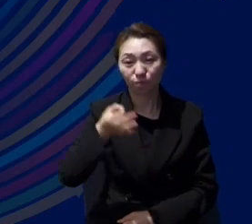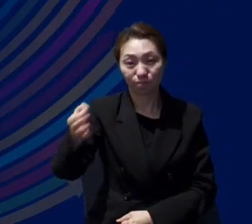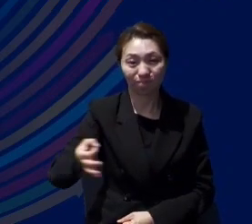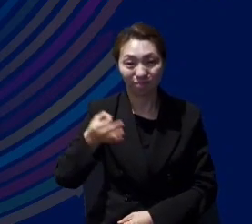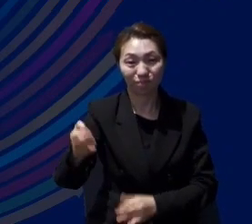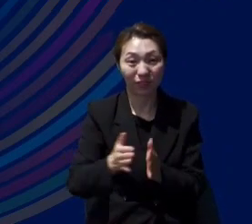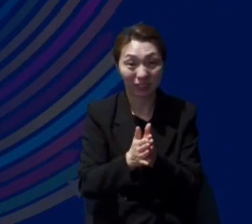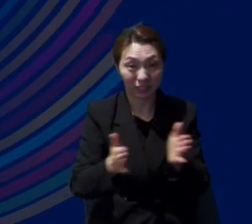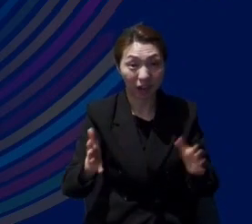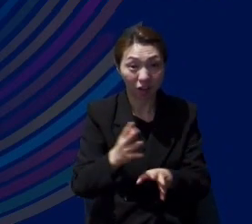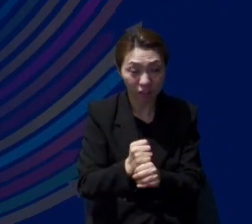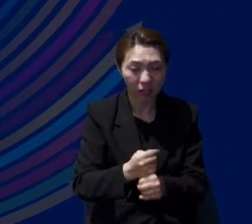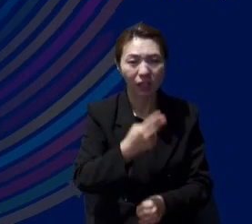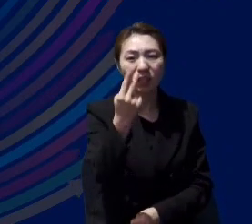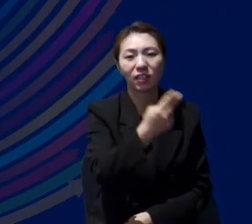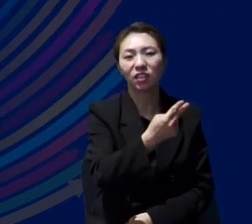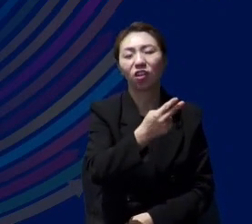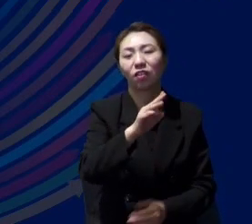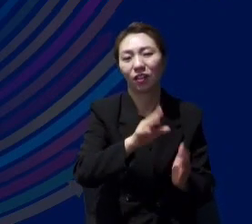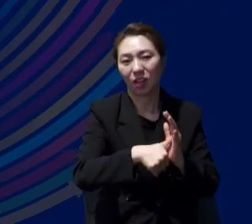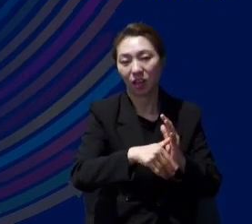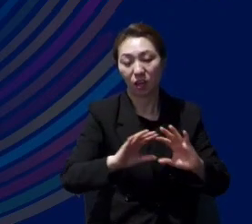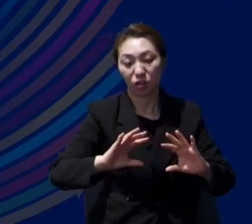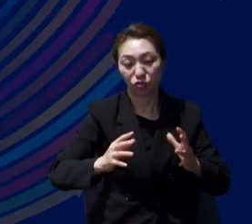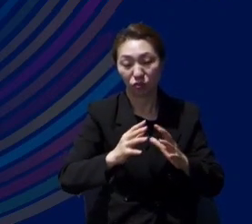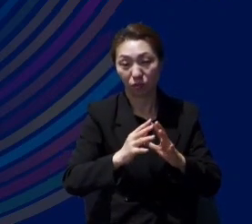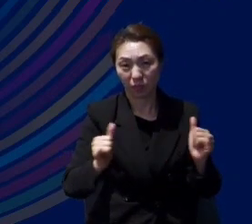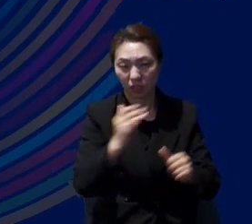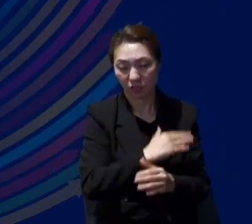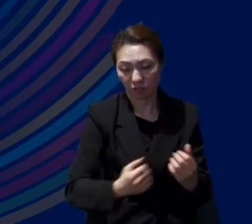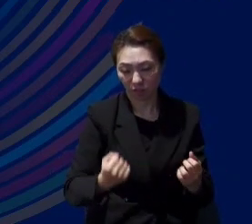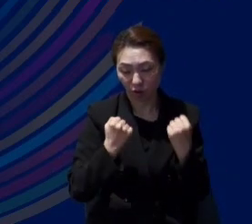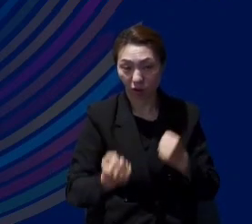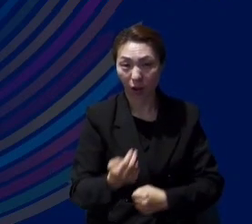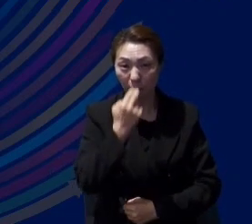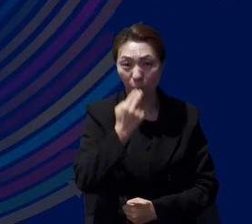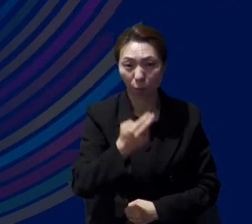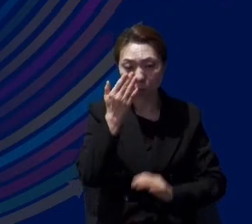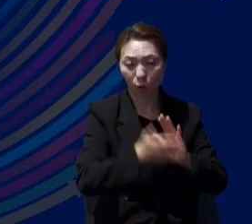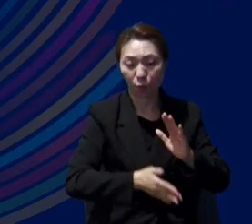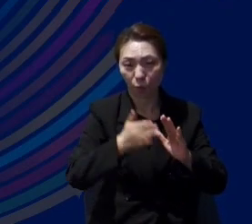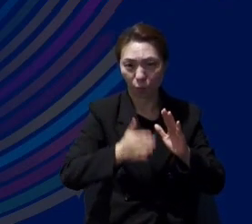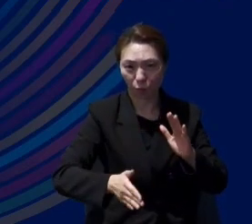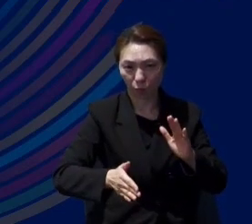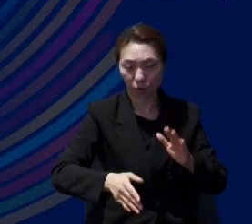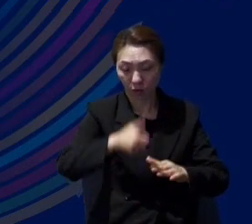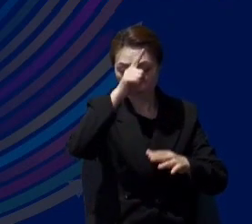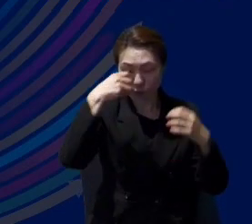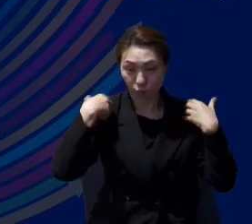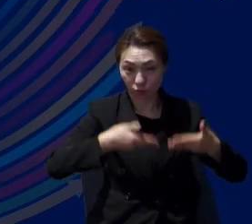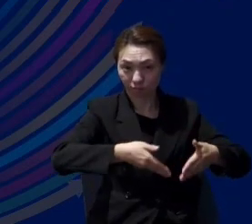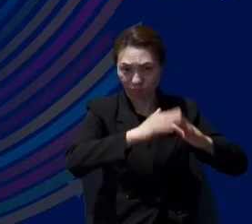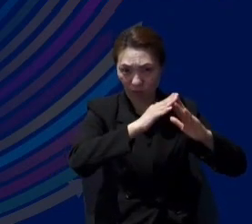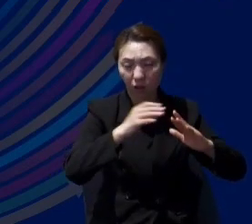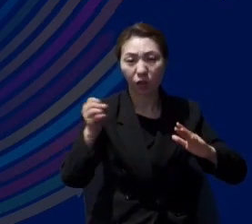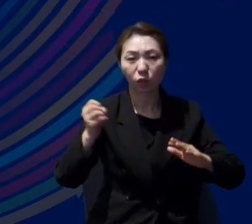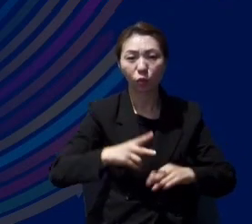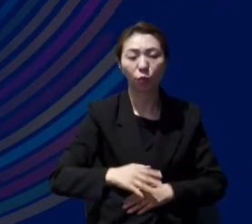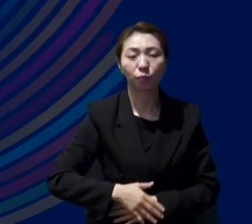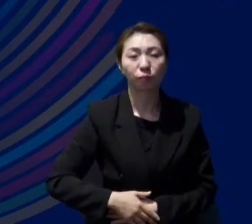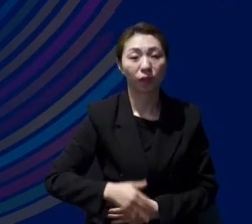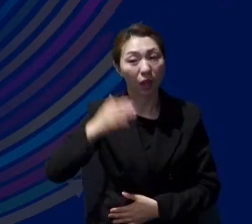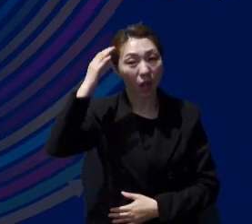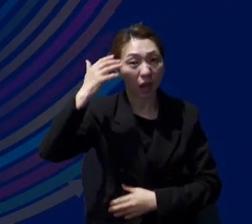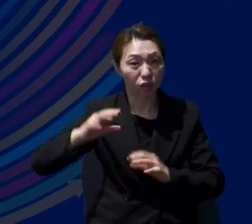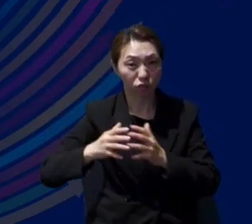by 2006, 96% of South Koreans had national health insurance. Only 4 were